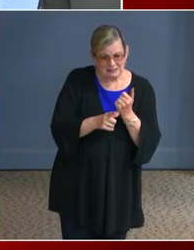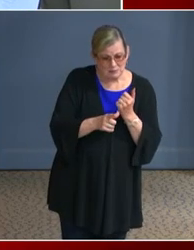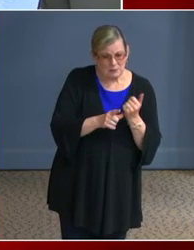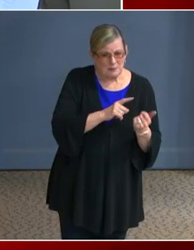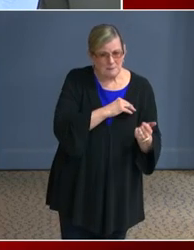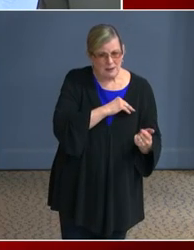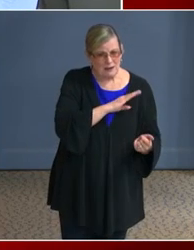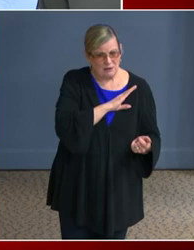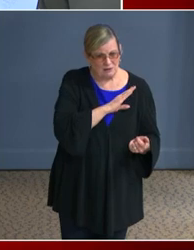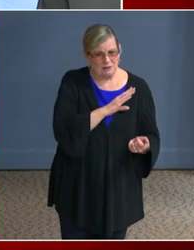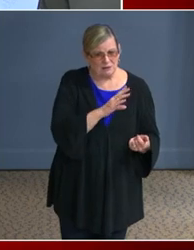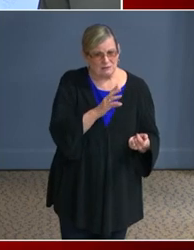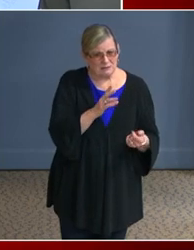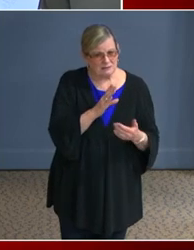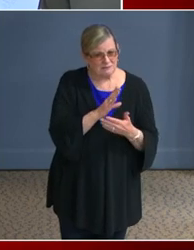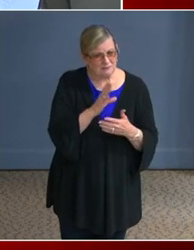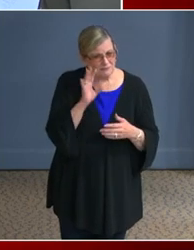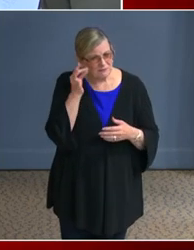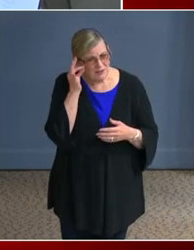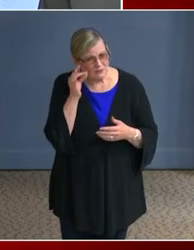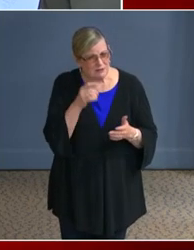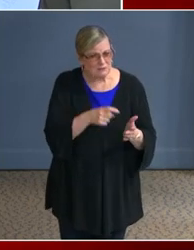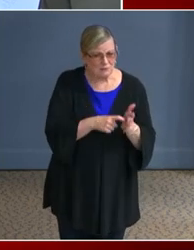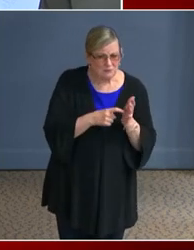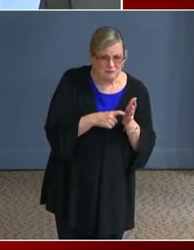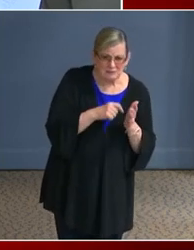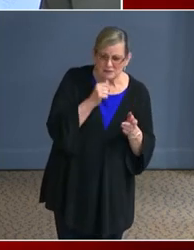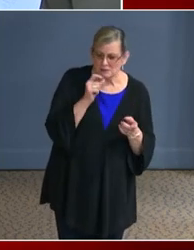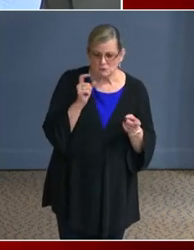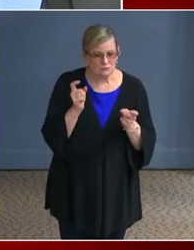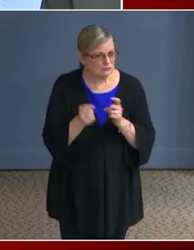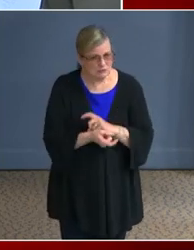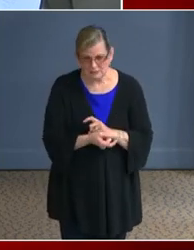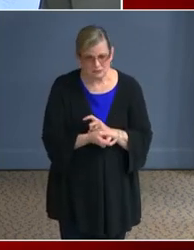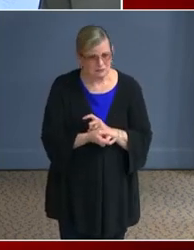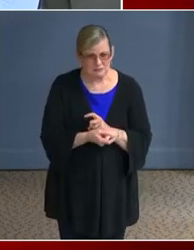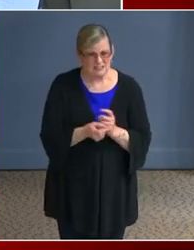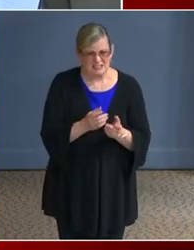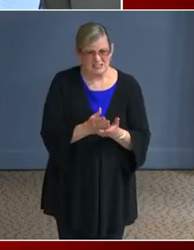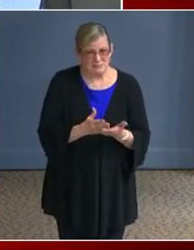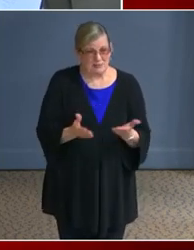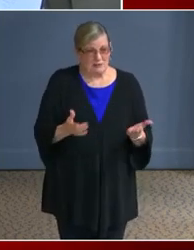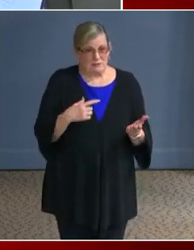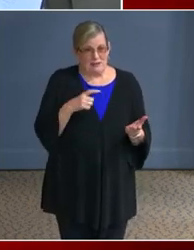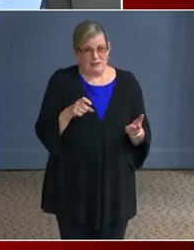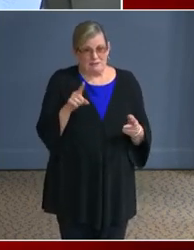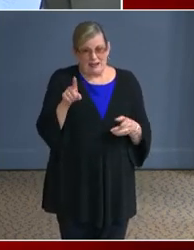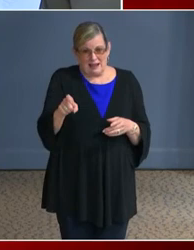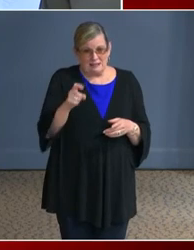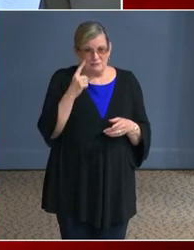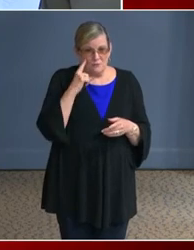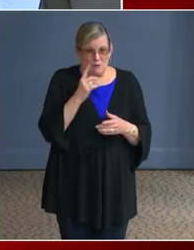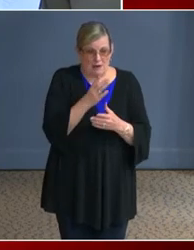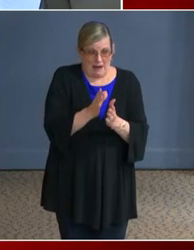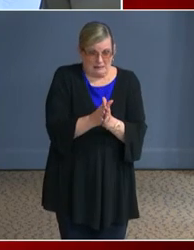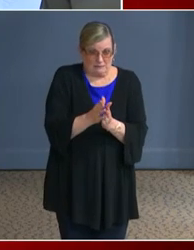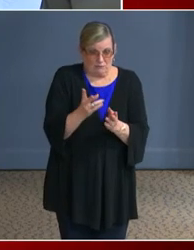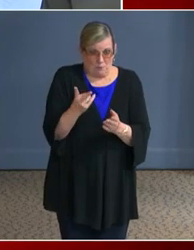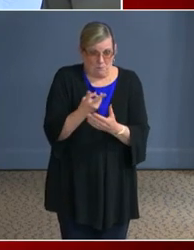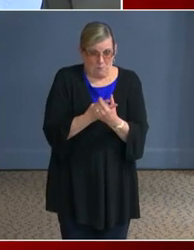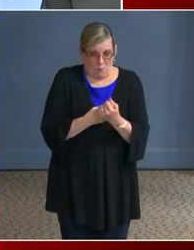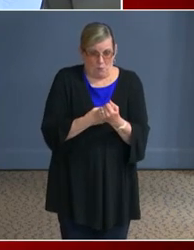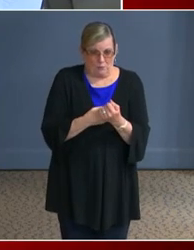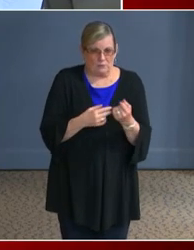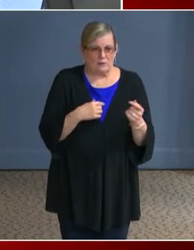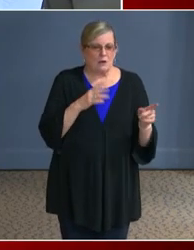there may have been some federal guidance that would change some of the things we have to ask for or ask both parties for, and we will